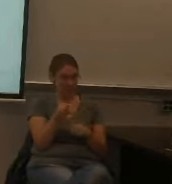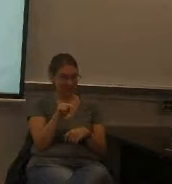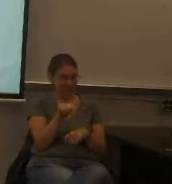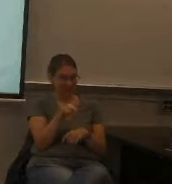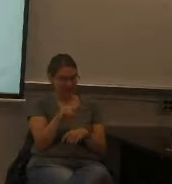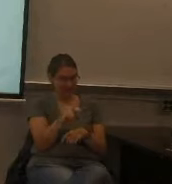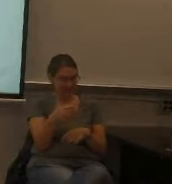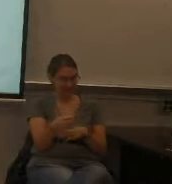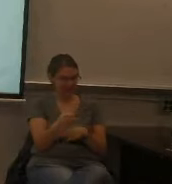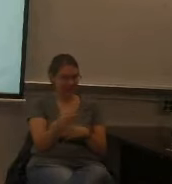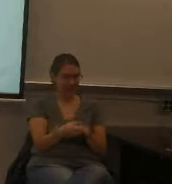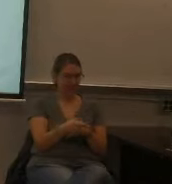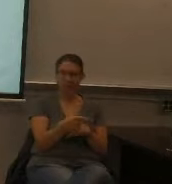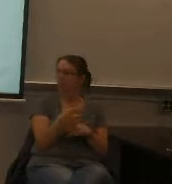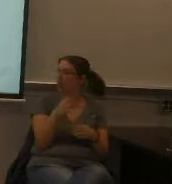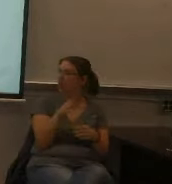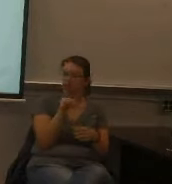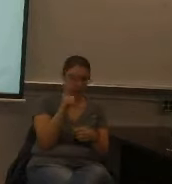in populations.